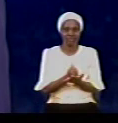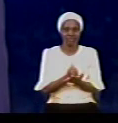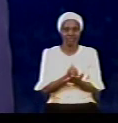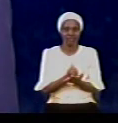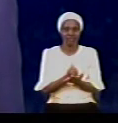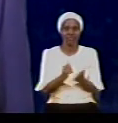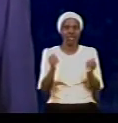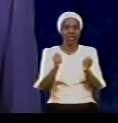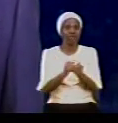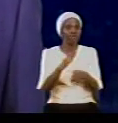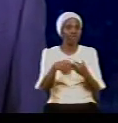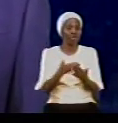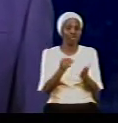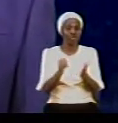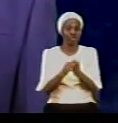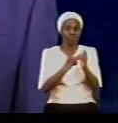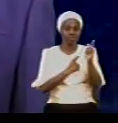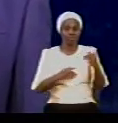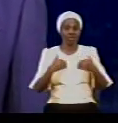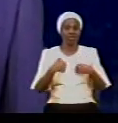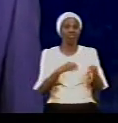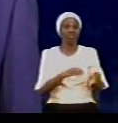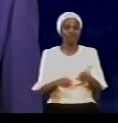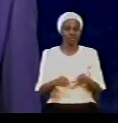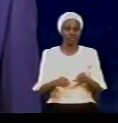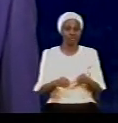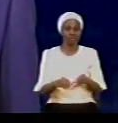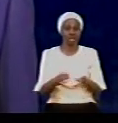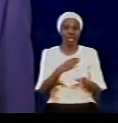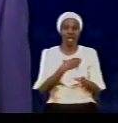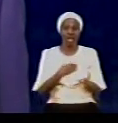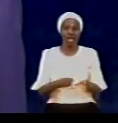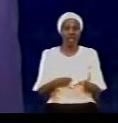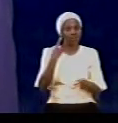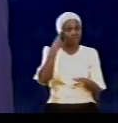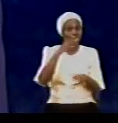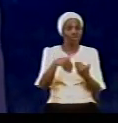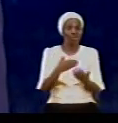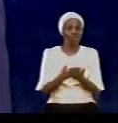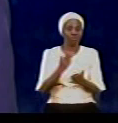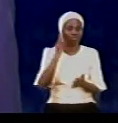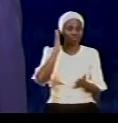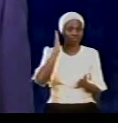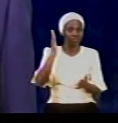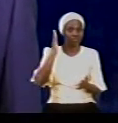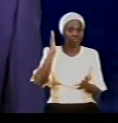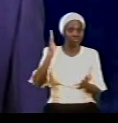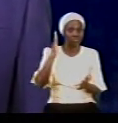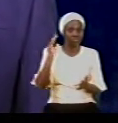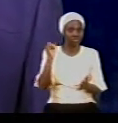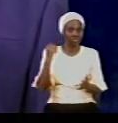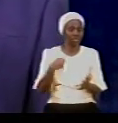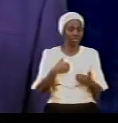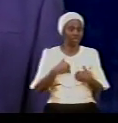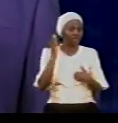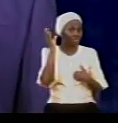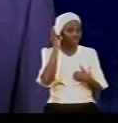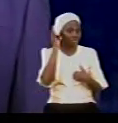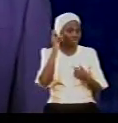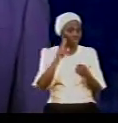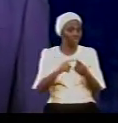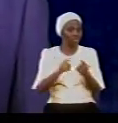the testimonies we have had during this program and the past GCKs, we can see that